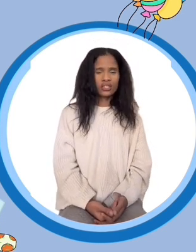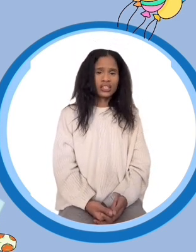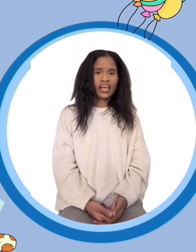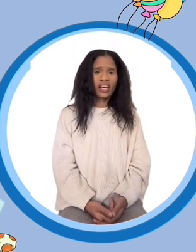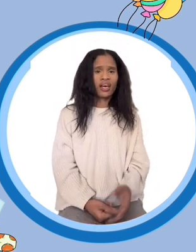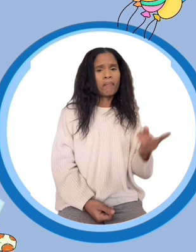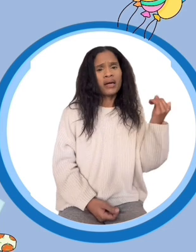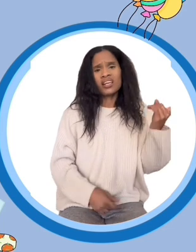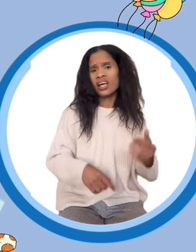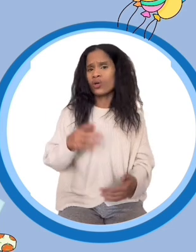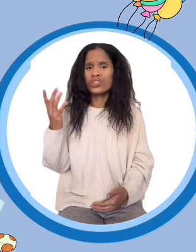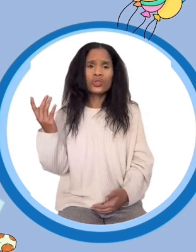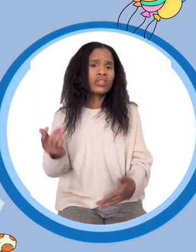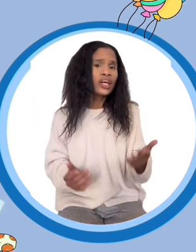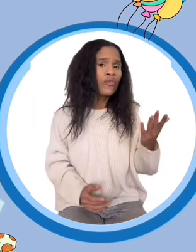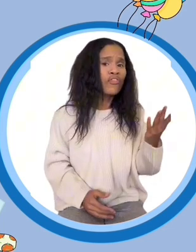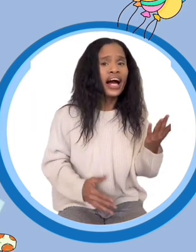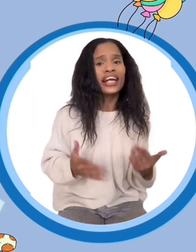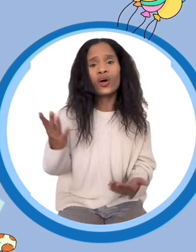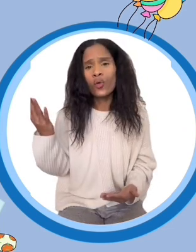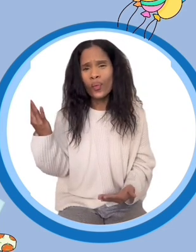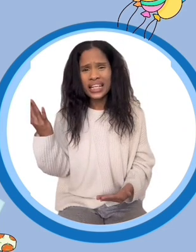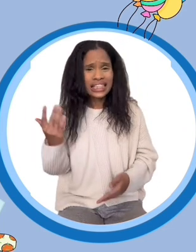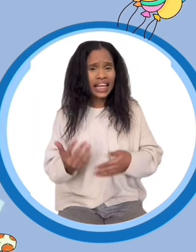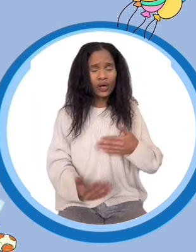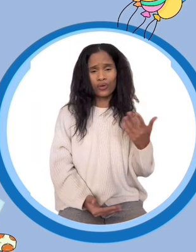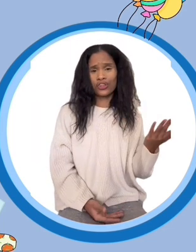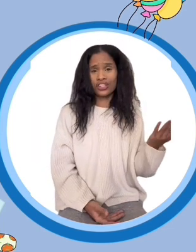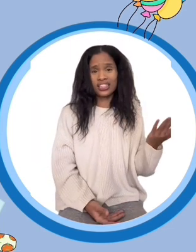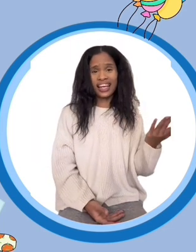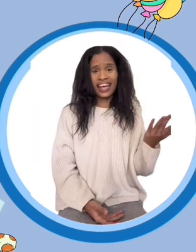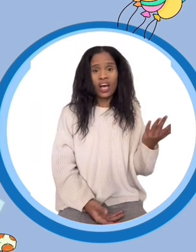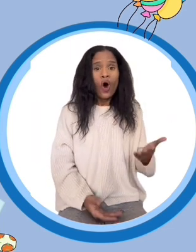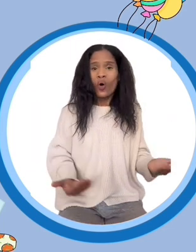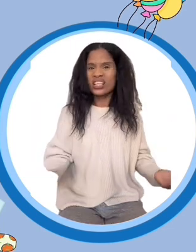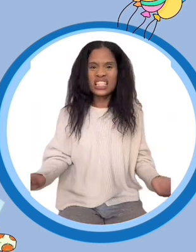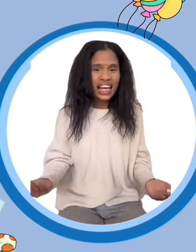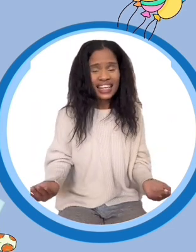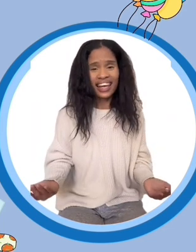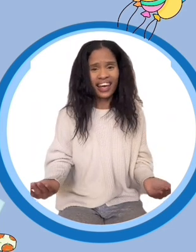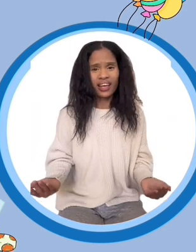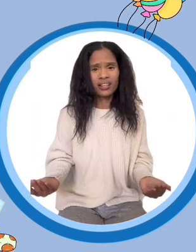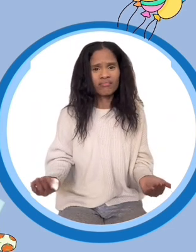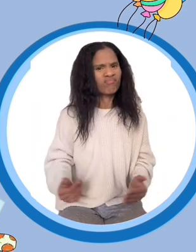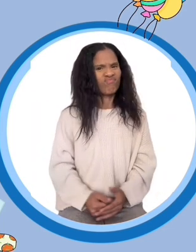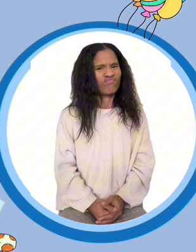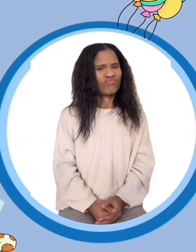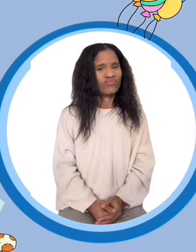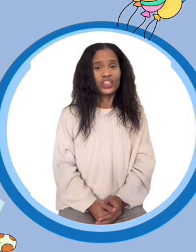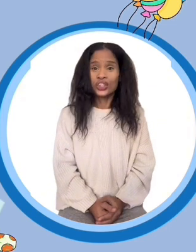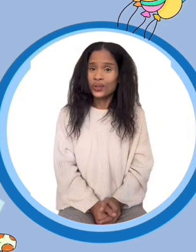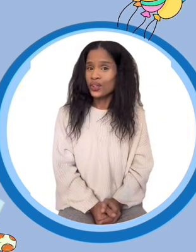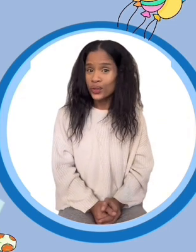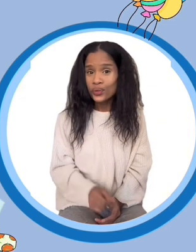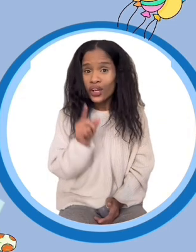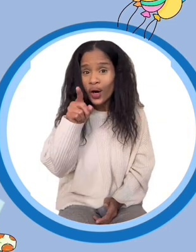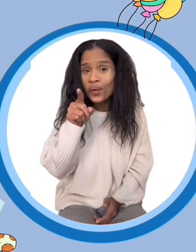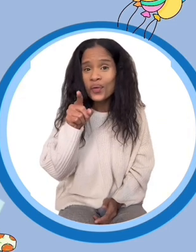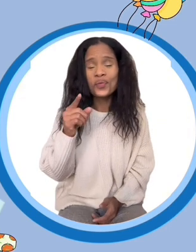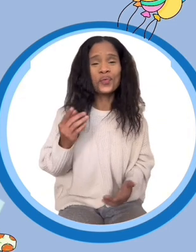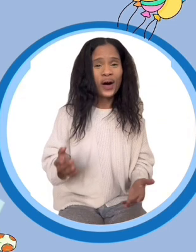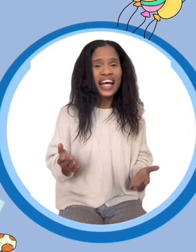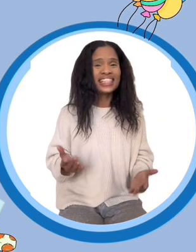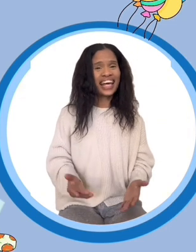Is today Monday or Tuesday or Friday or Wednesday or Thursday or Sunday? Do you